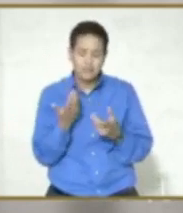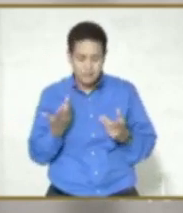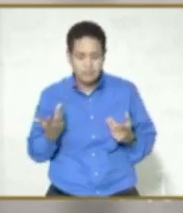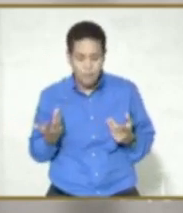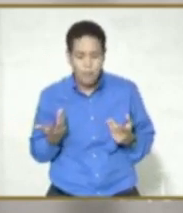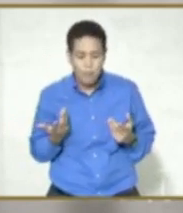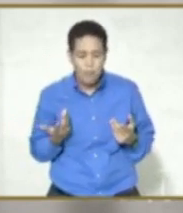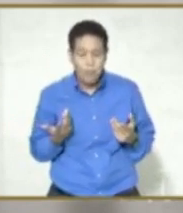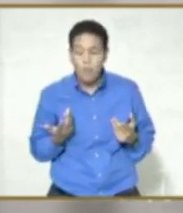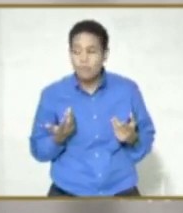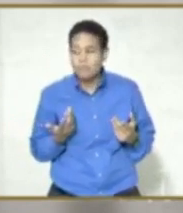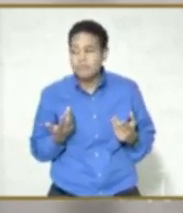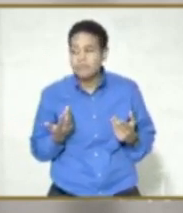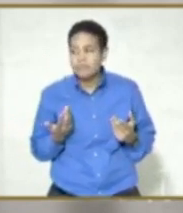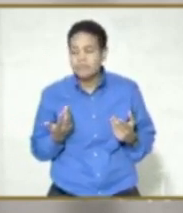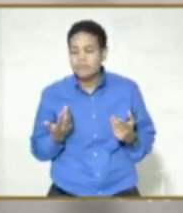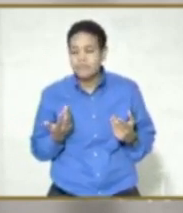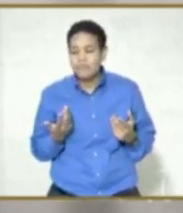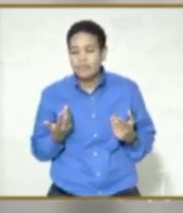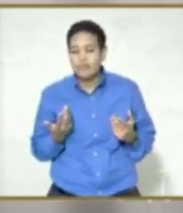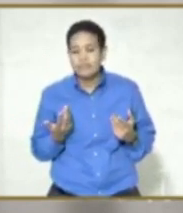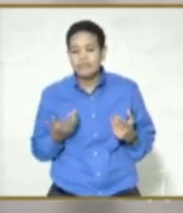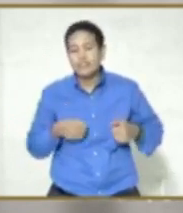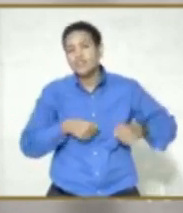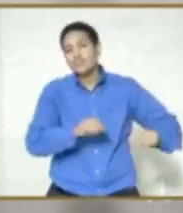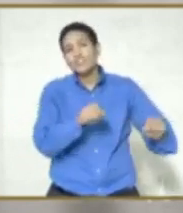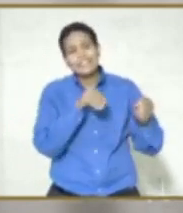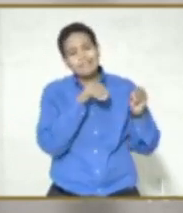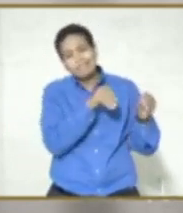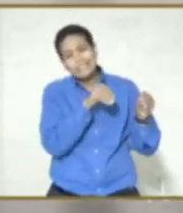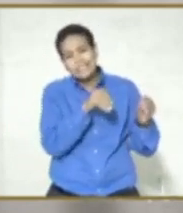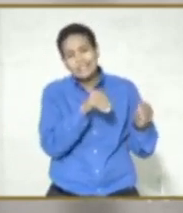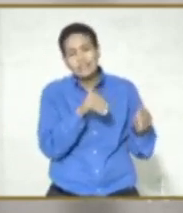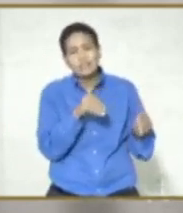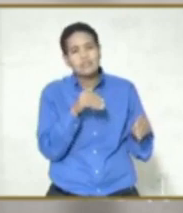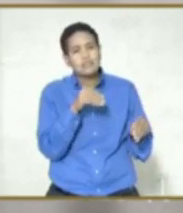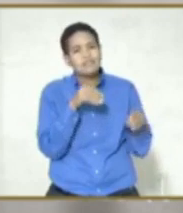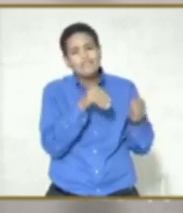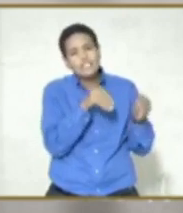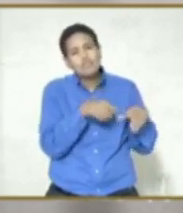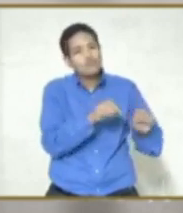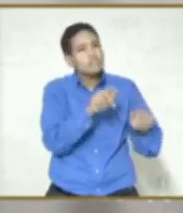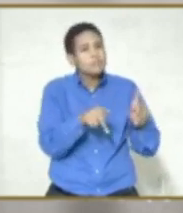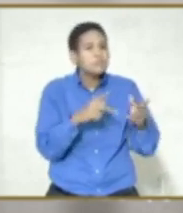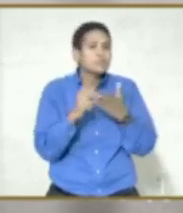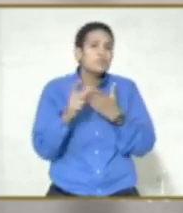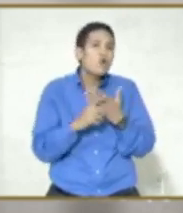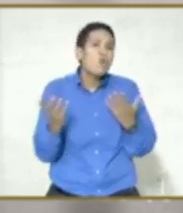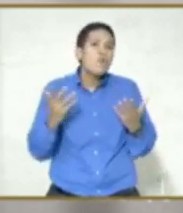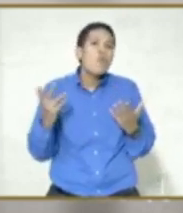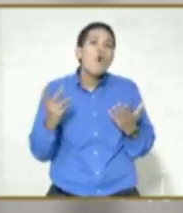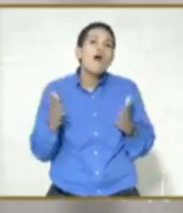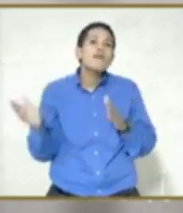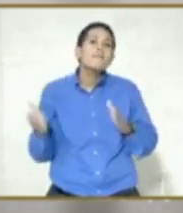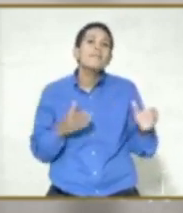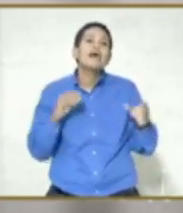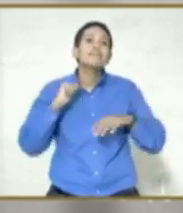the on-street homeless feeding program. What plans are in place for this Easter